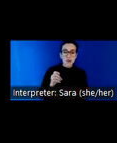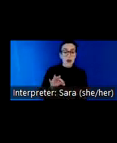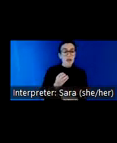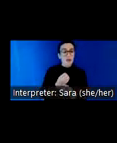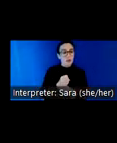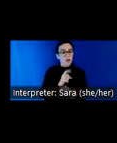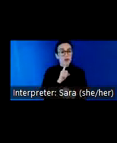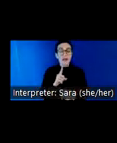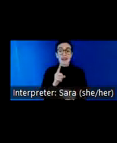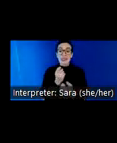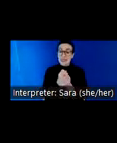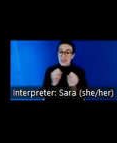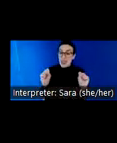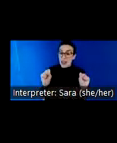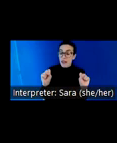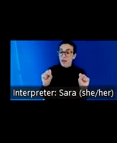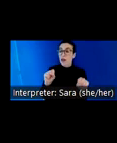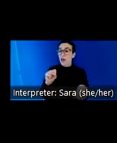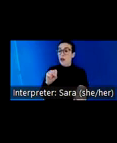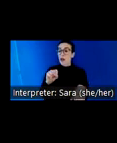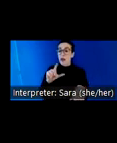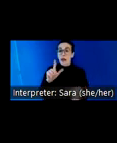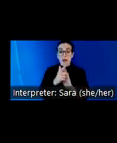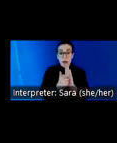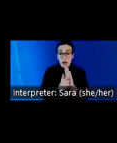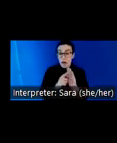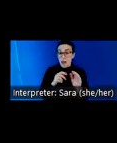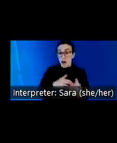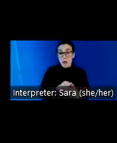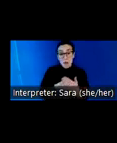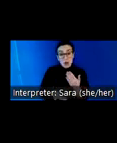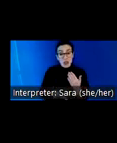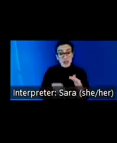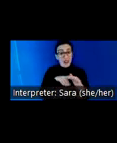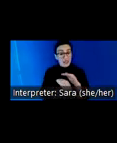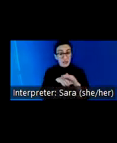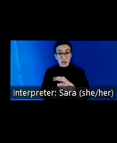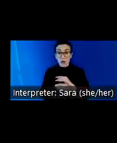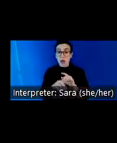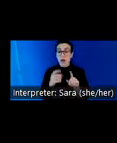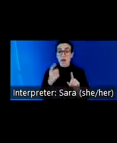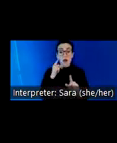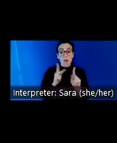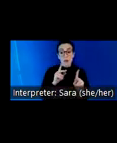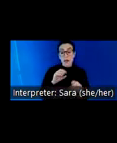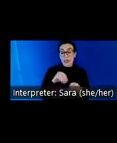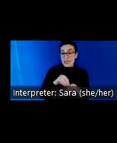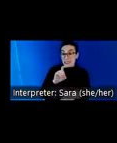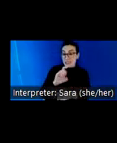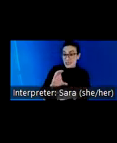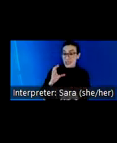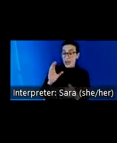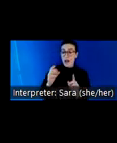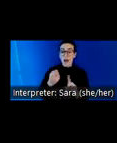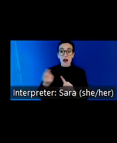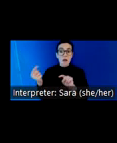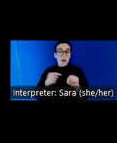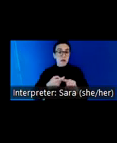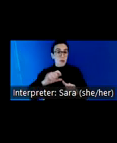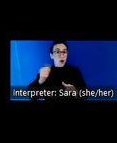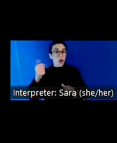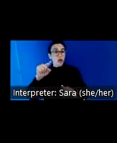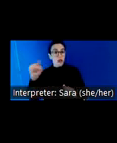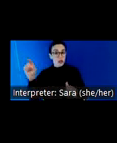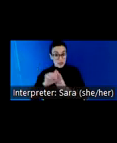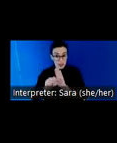legal abortions accessible to both DC residents and people coming from other states to get this critical health care. And you can be sure